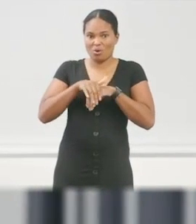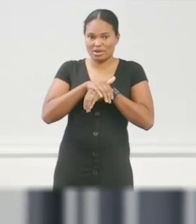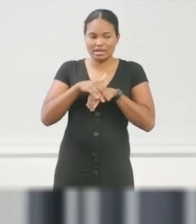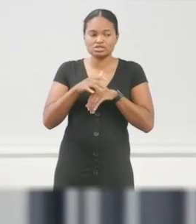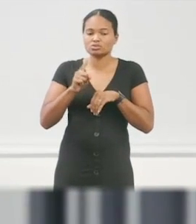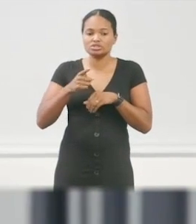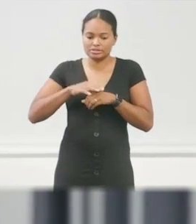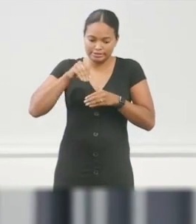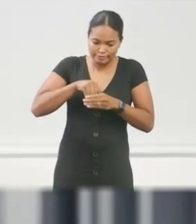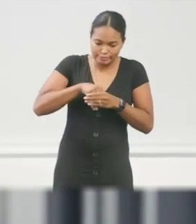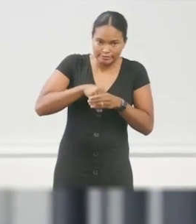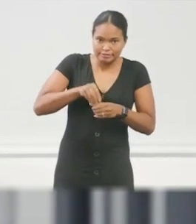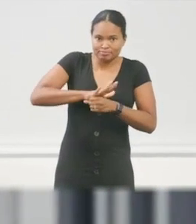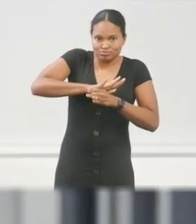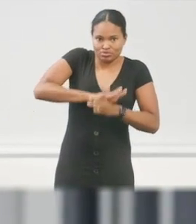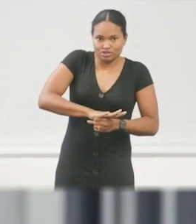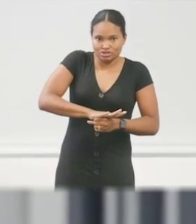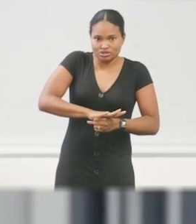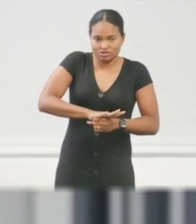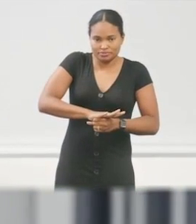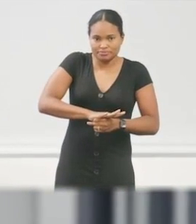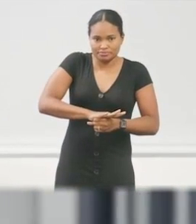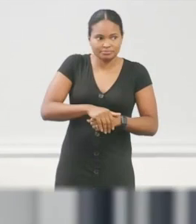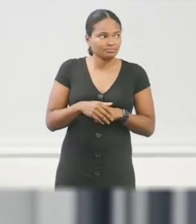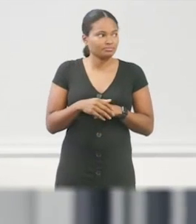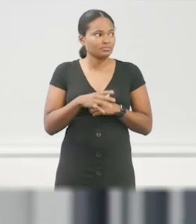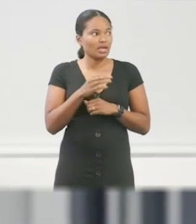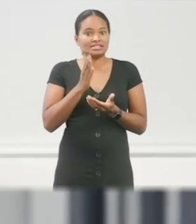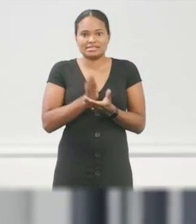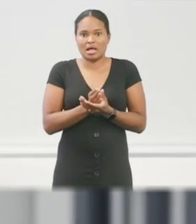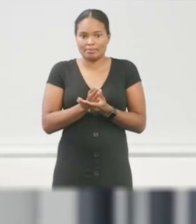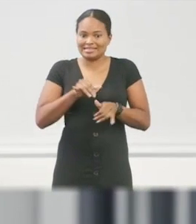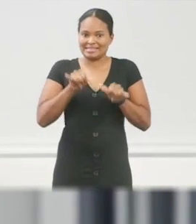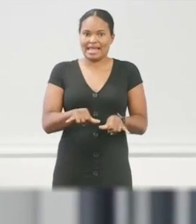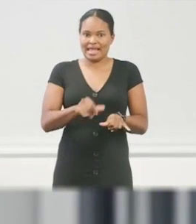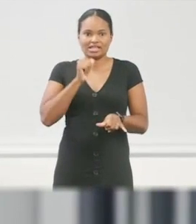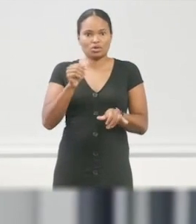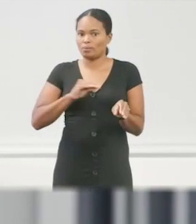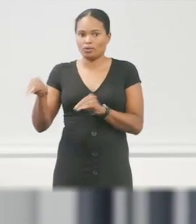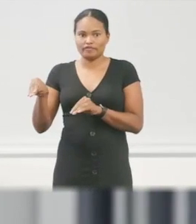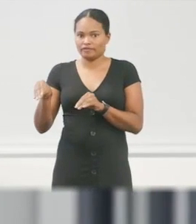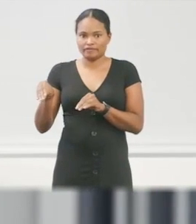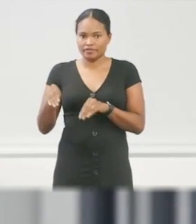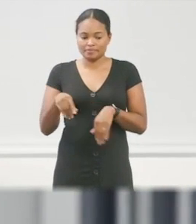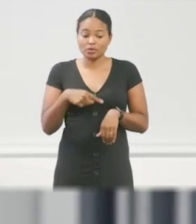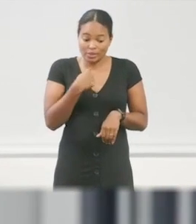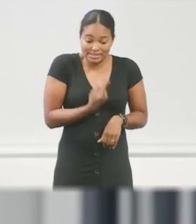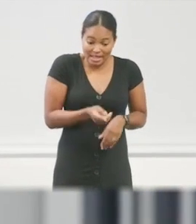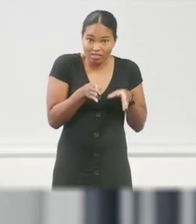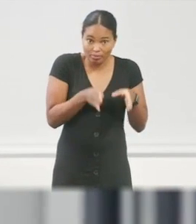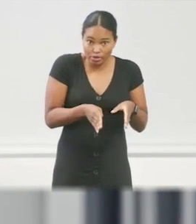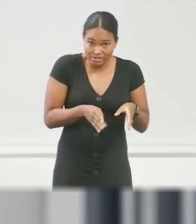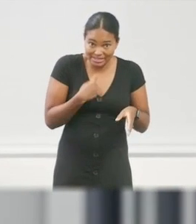hold pressure, and stop. Stay there. You can say to the person who's on